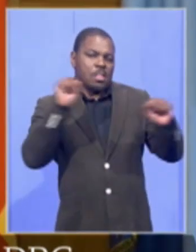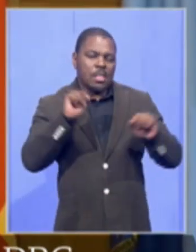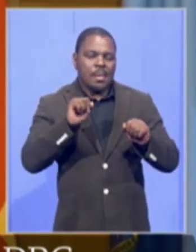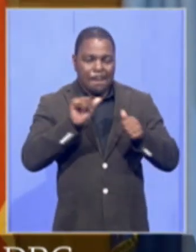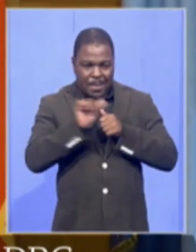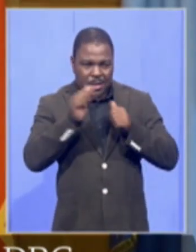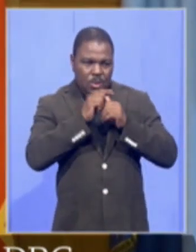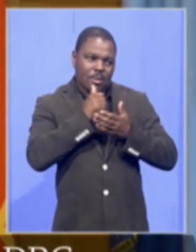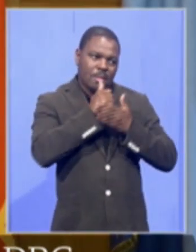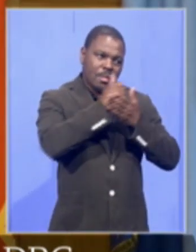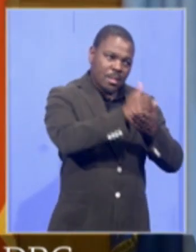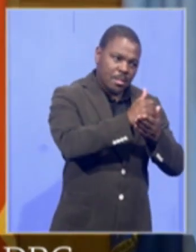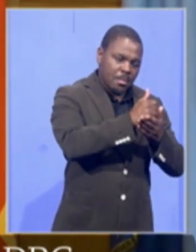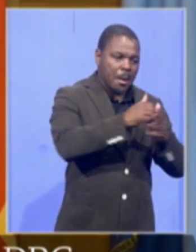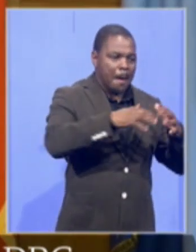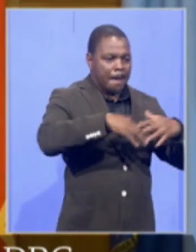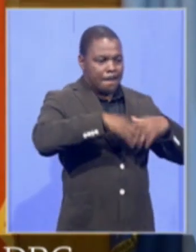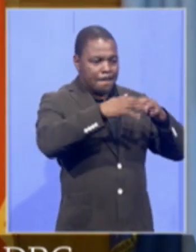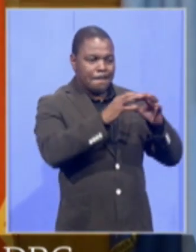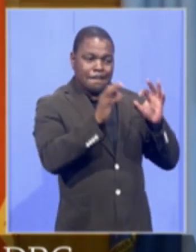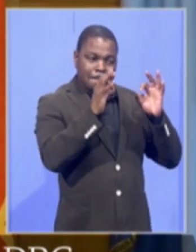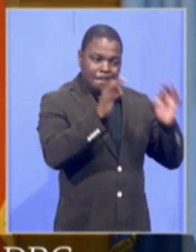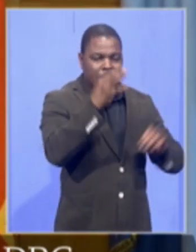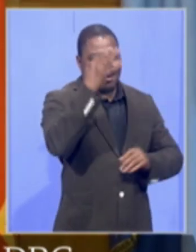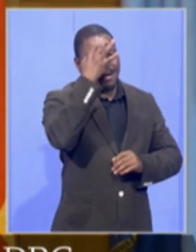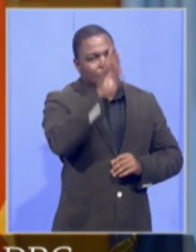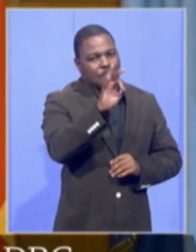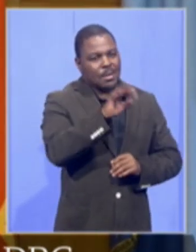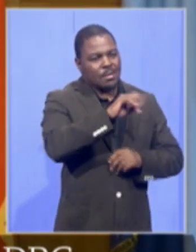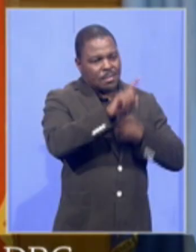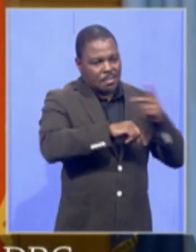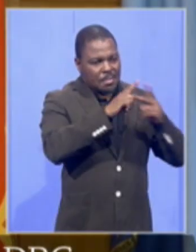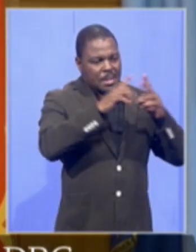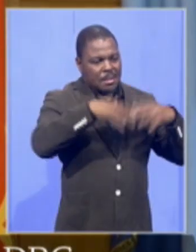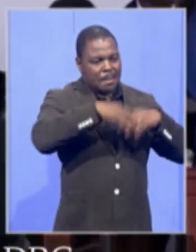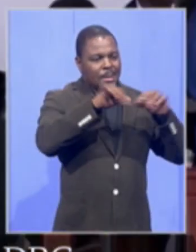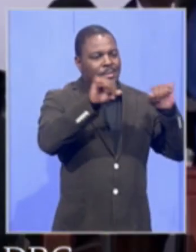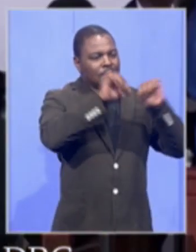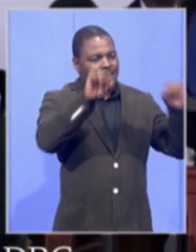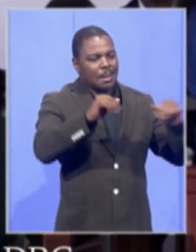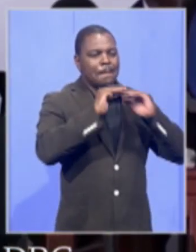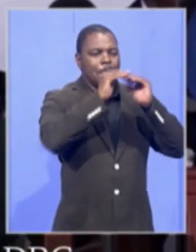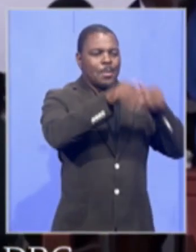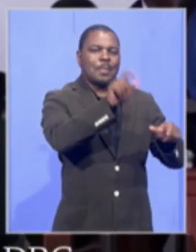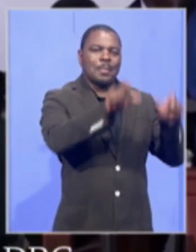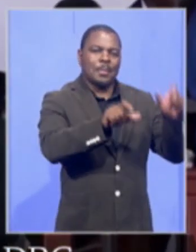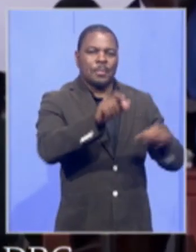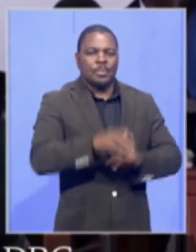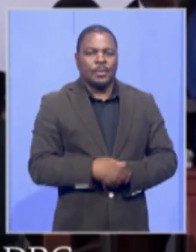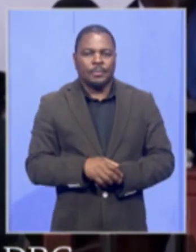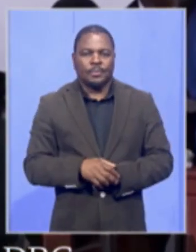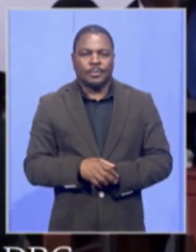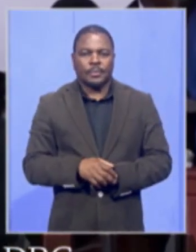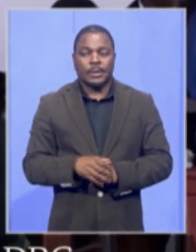to establish a proper government, which then can have systems to protect the people there.